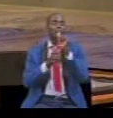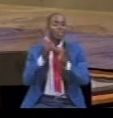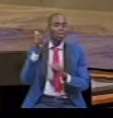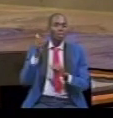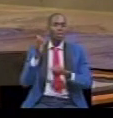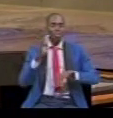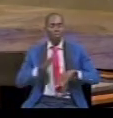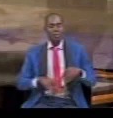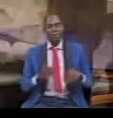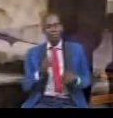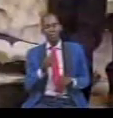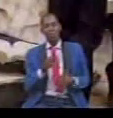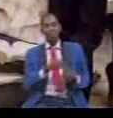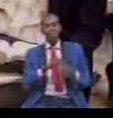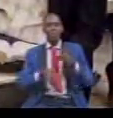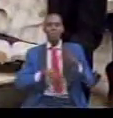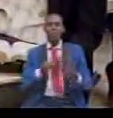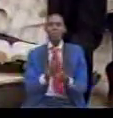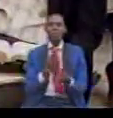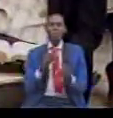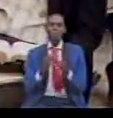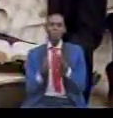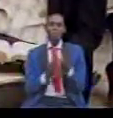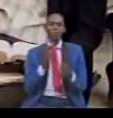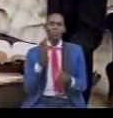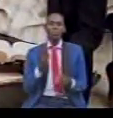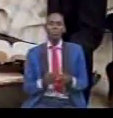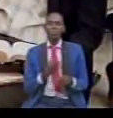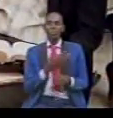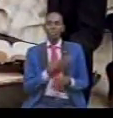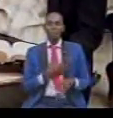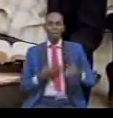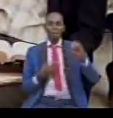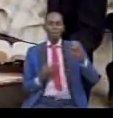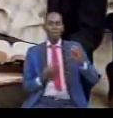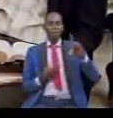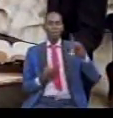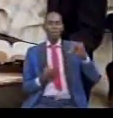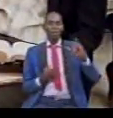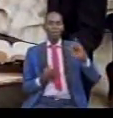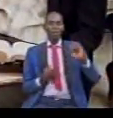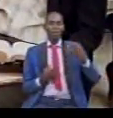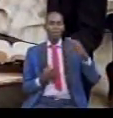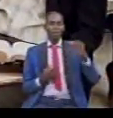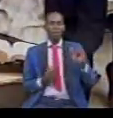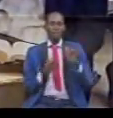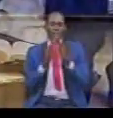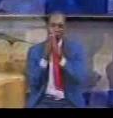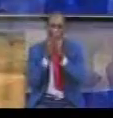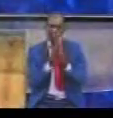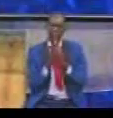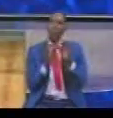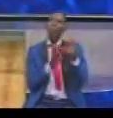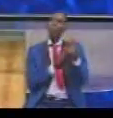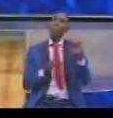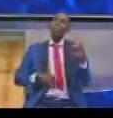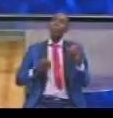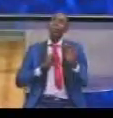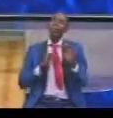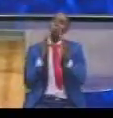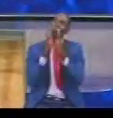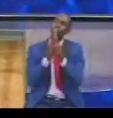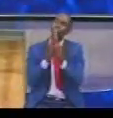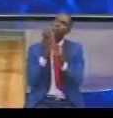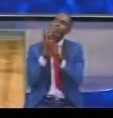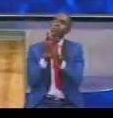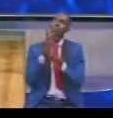that's in the world, in Jesus' name. And Elisha prayed and said, Lord, I pray thee, open his